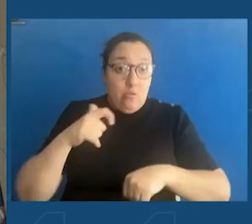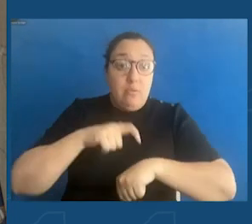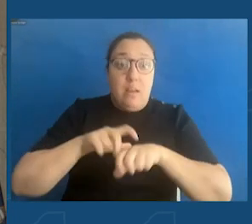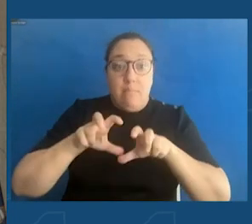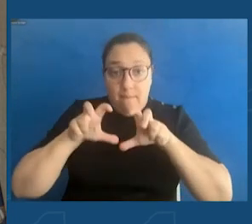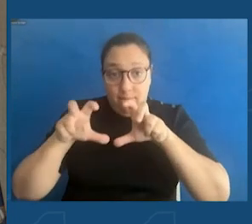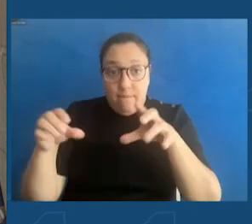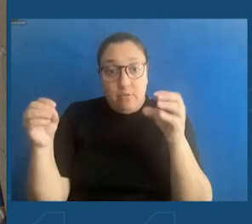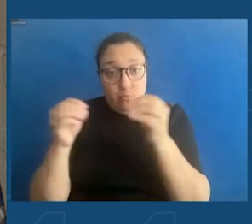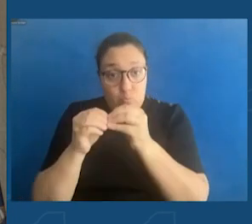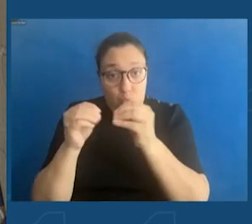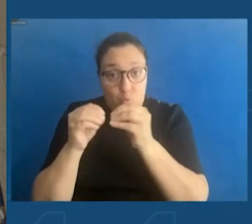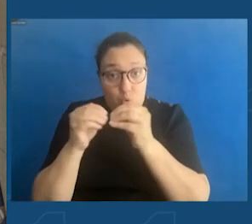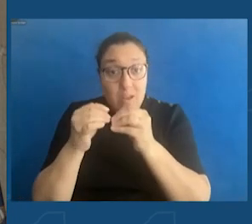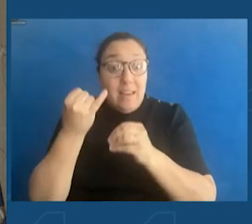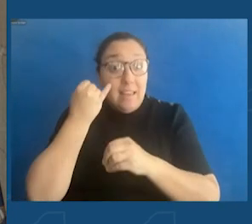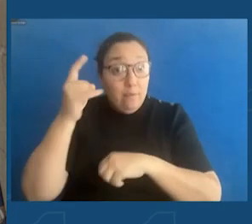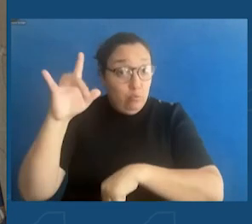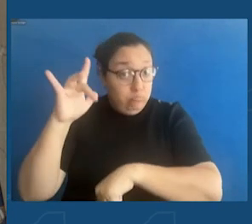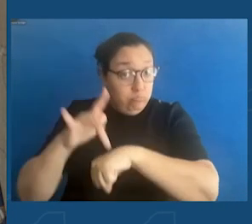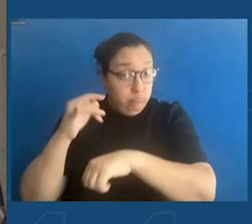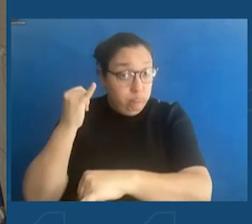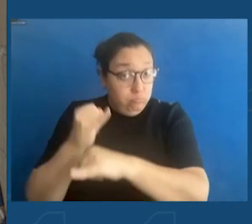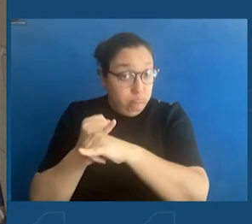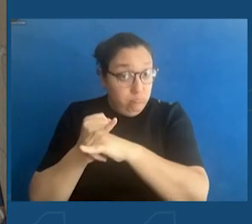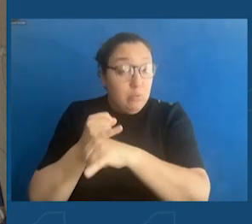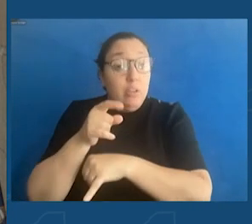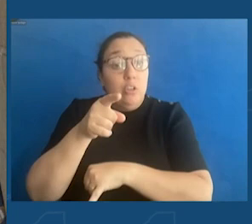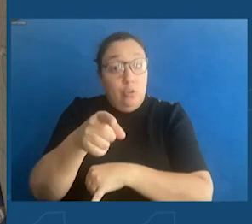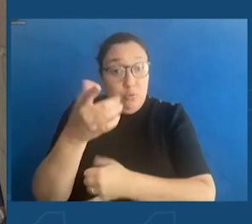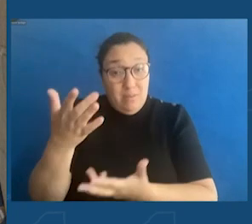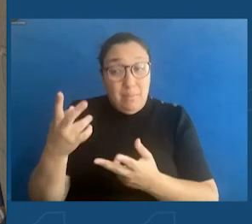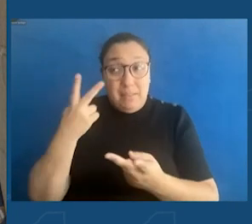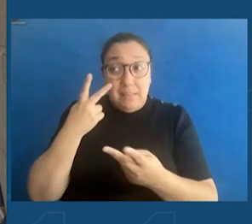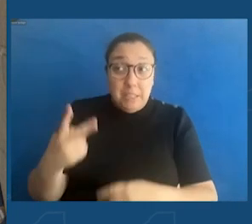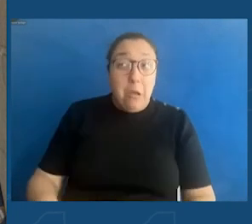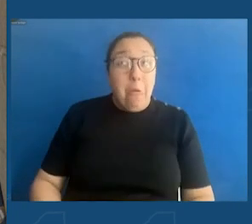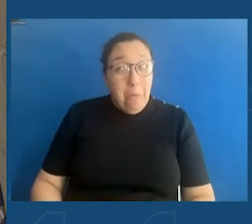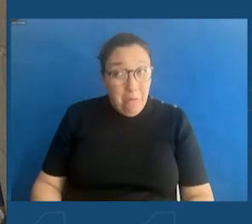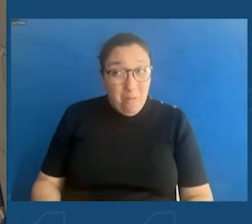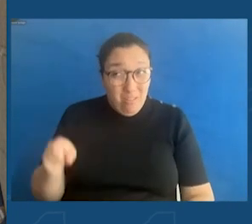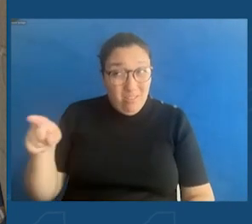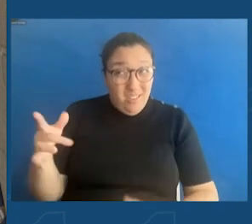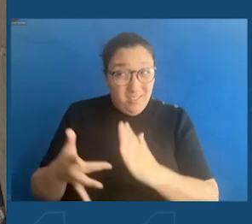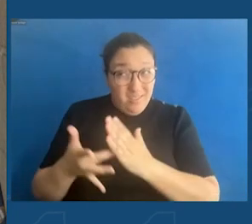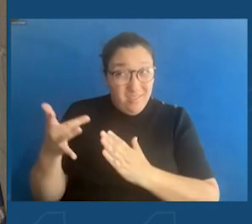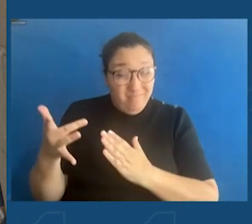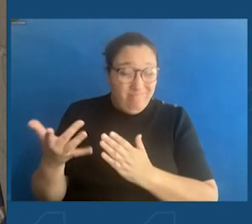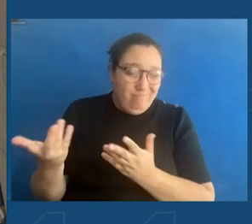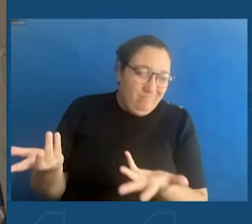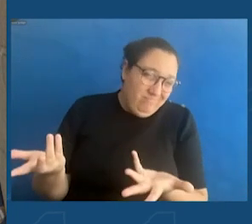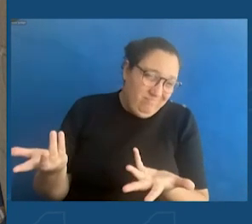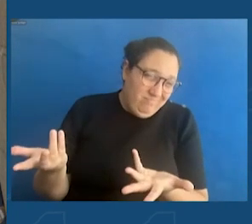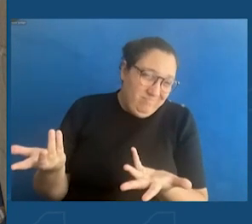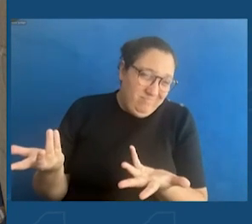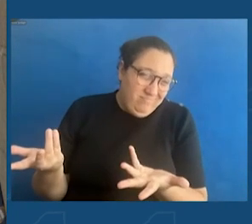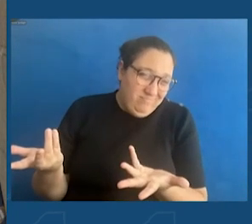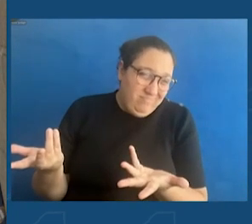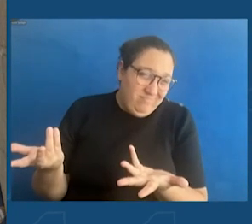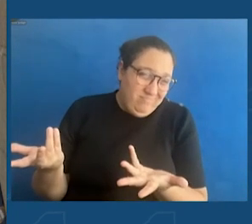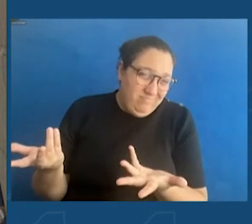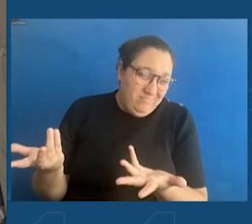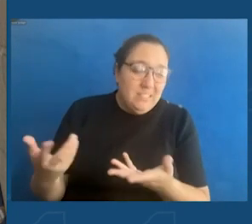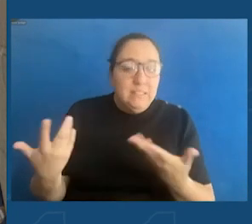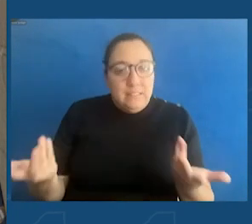If you've been on the campus, you'd say, this is world premier state-of-the-art? No. It fails to